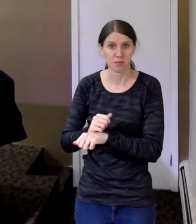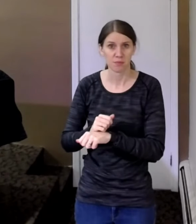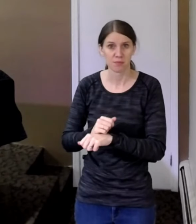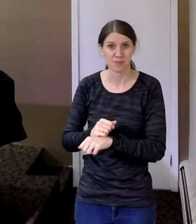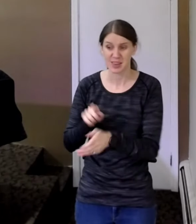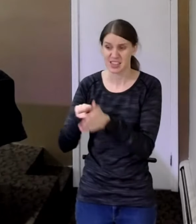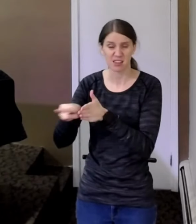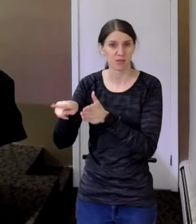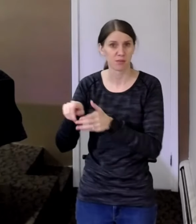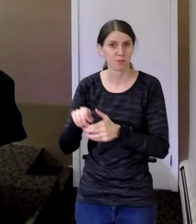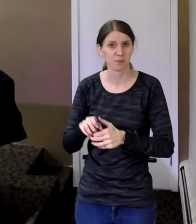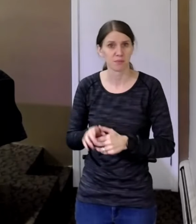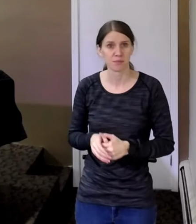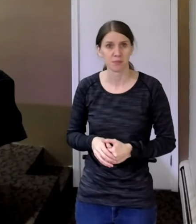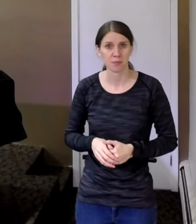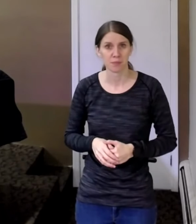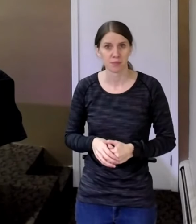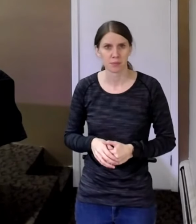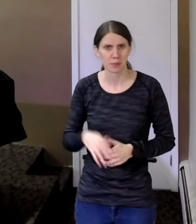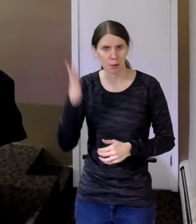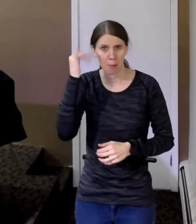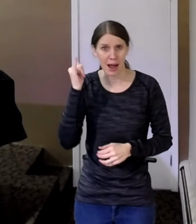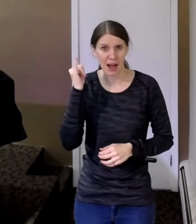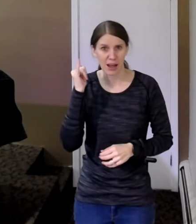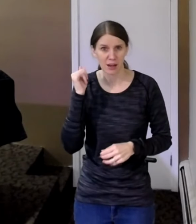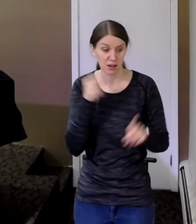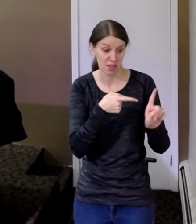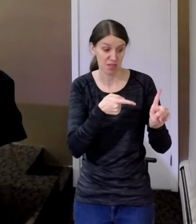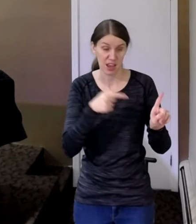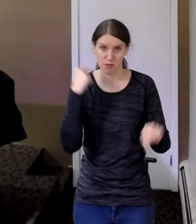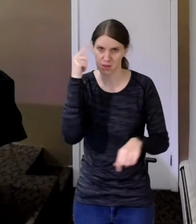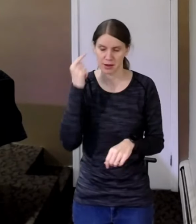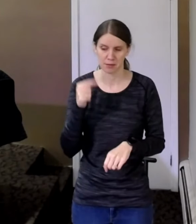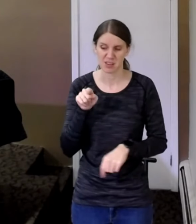killed, because he might take away some of their power.